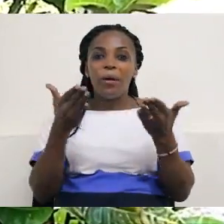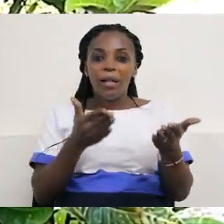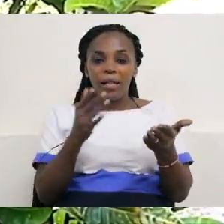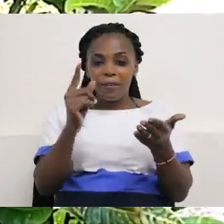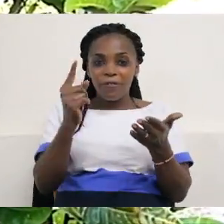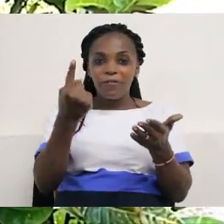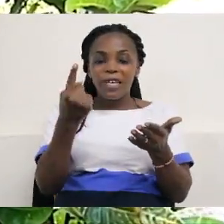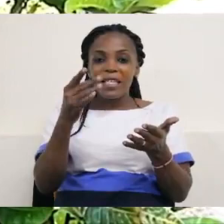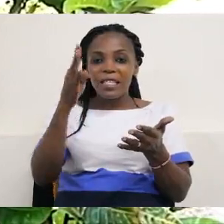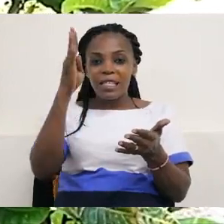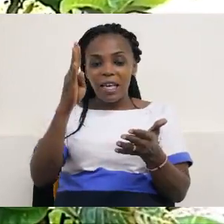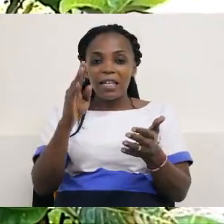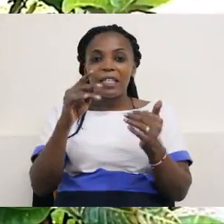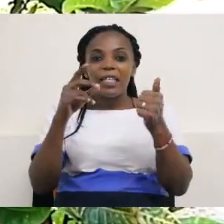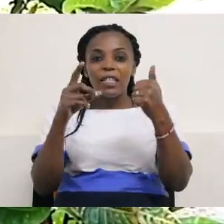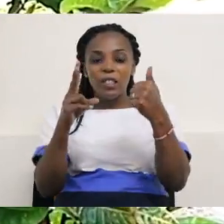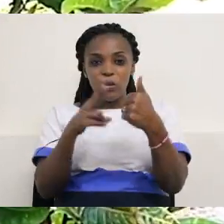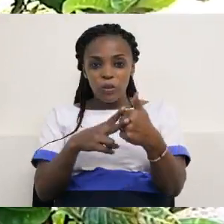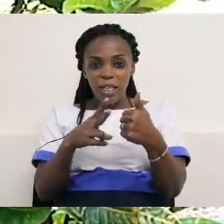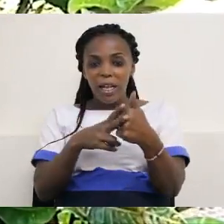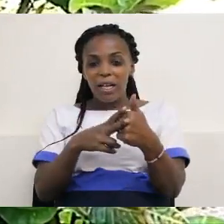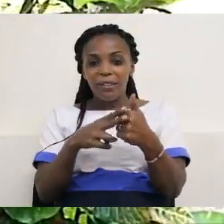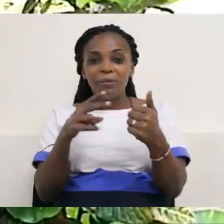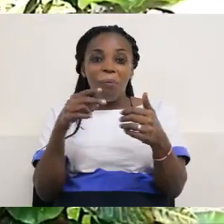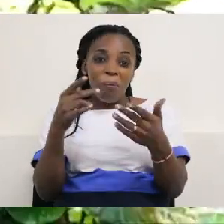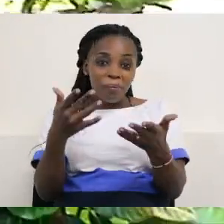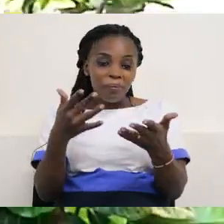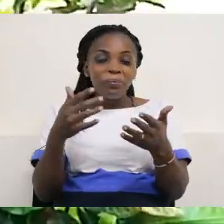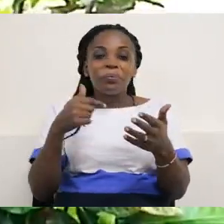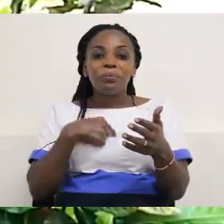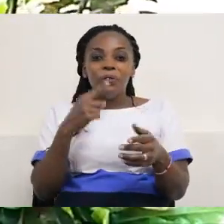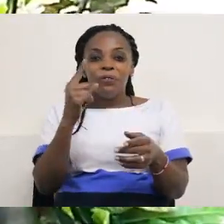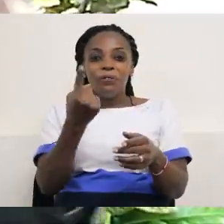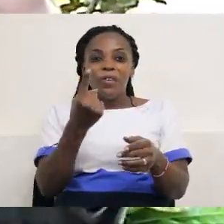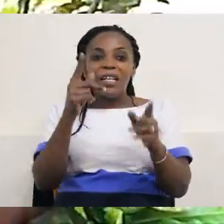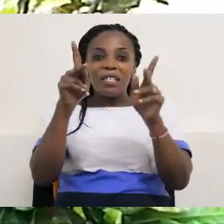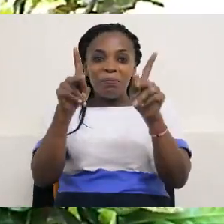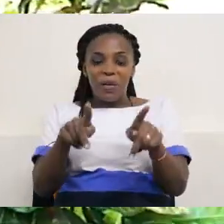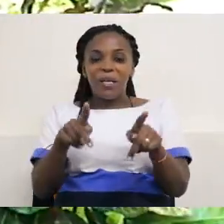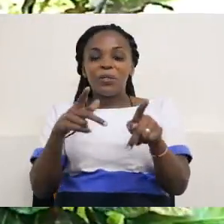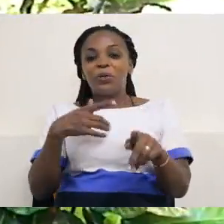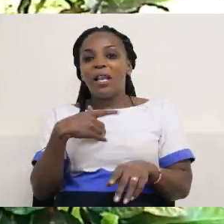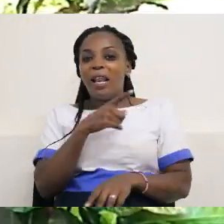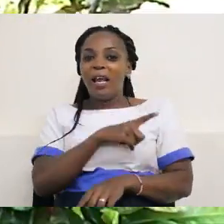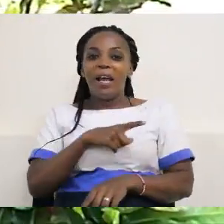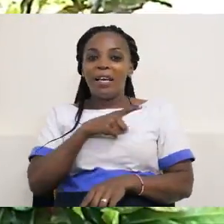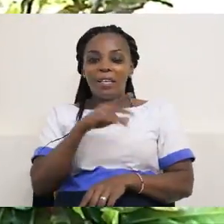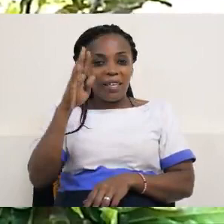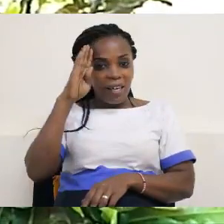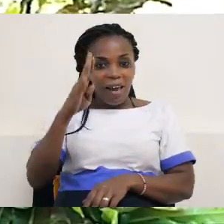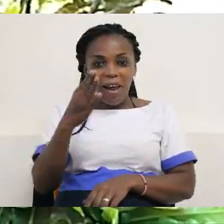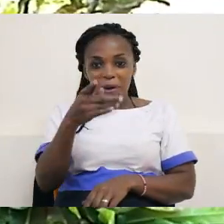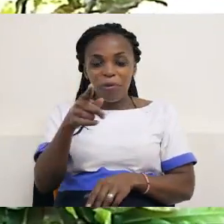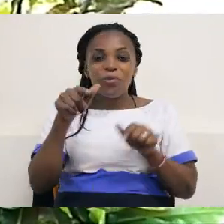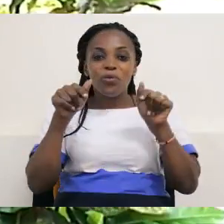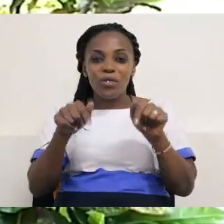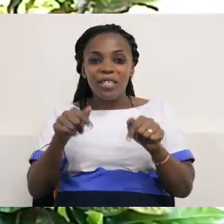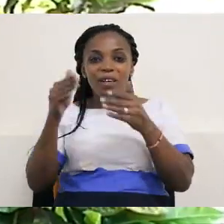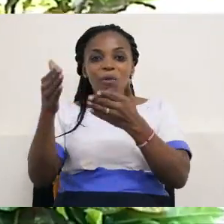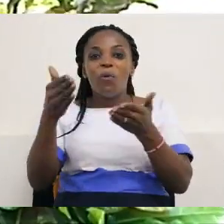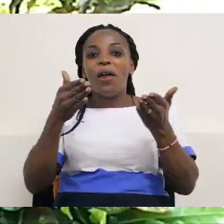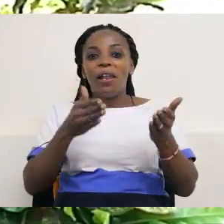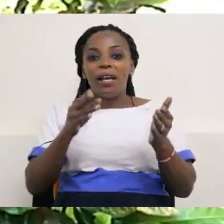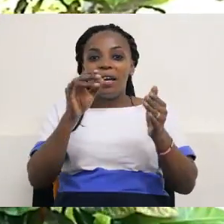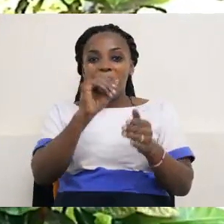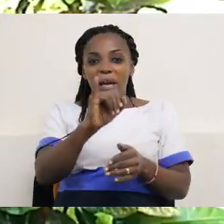the first Sunday of July. And guess what? I am the first person who has the privilege to say hello to you today. Welcome